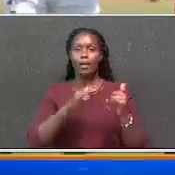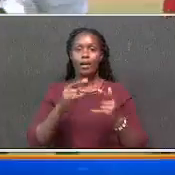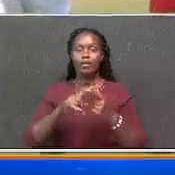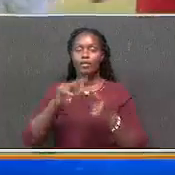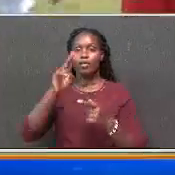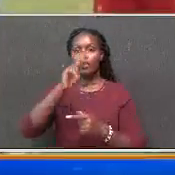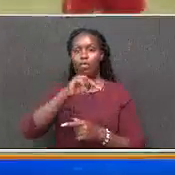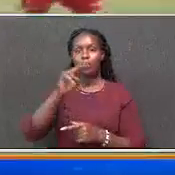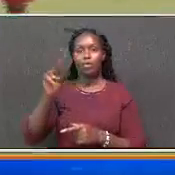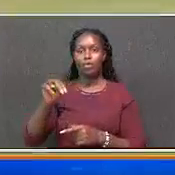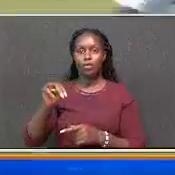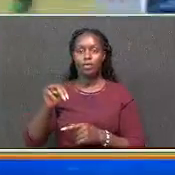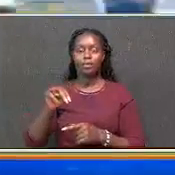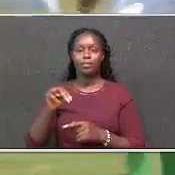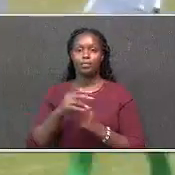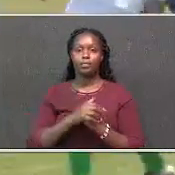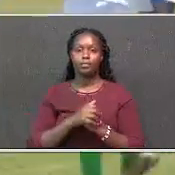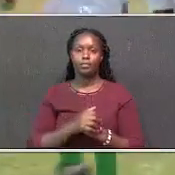side, Il Hod.